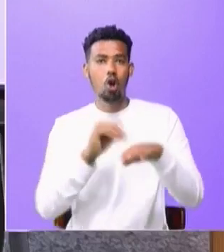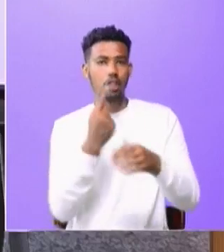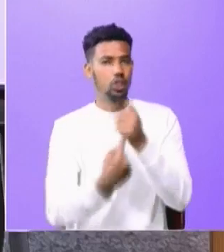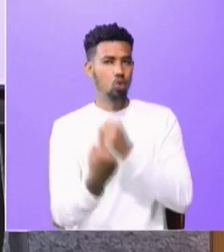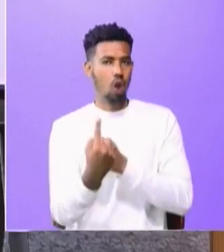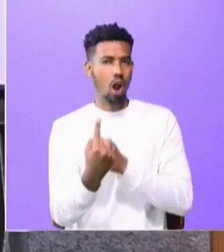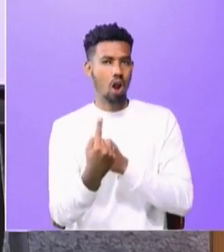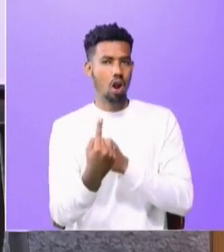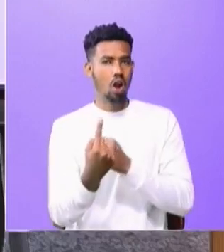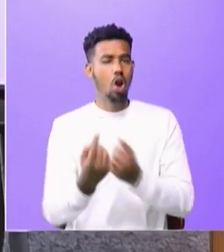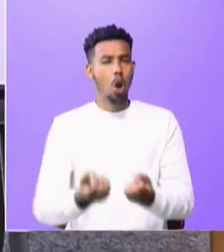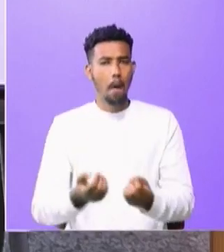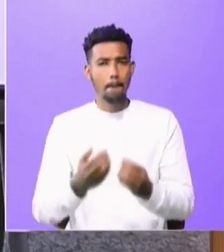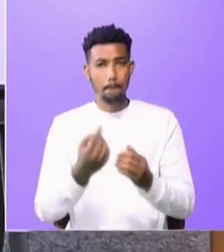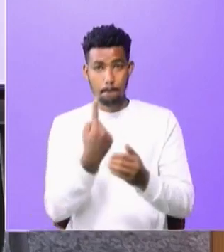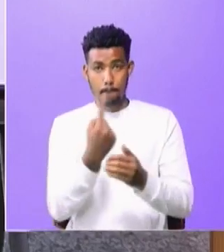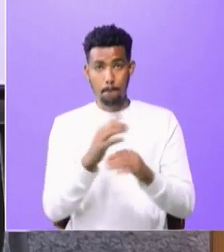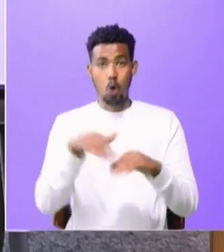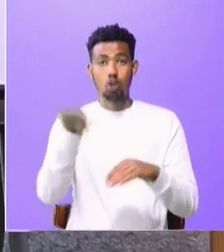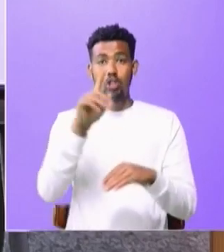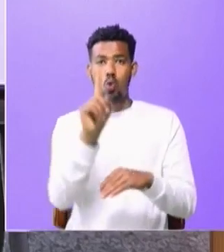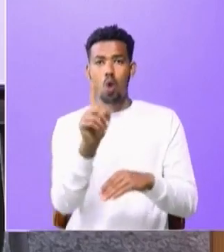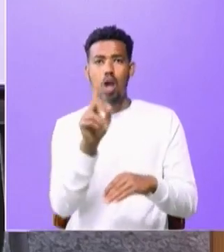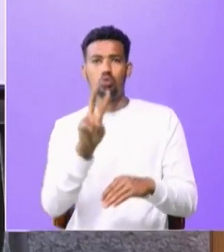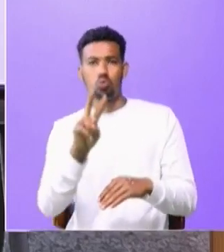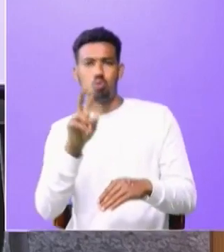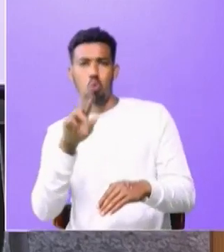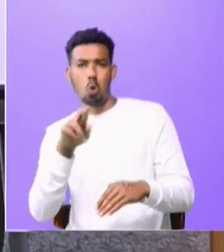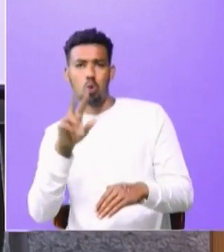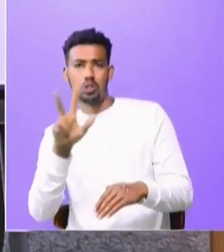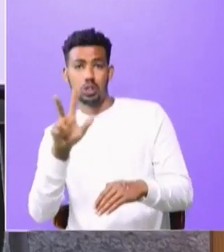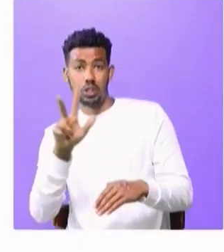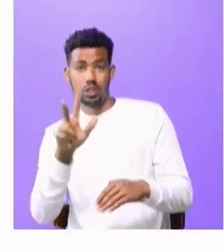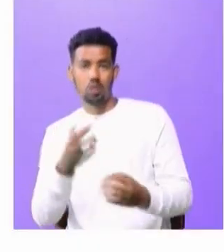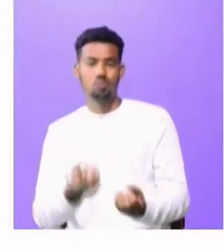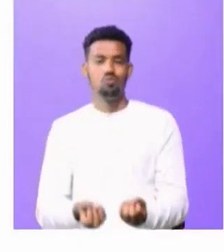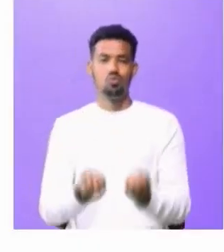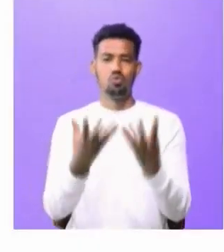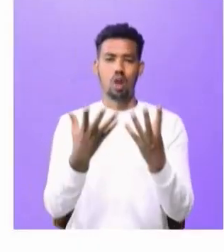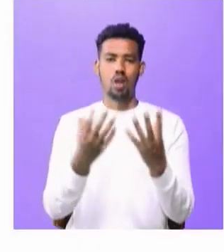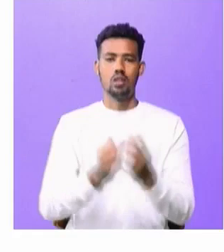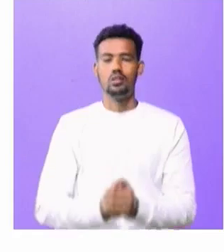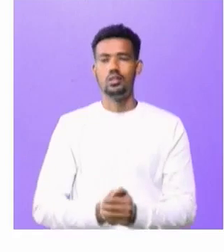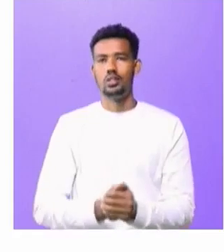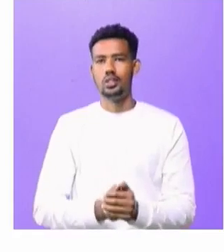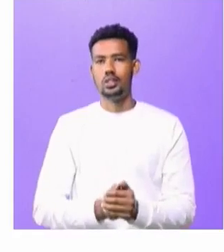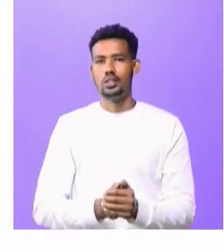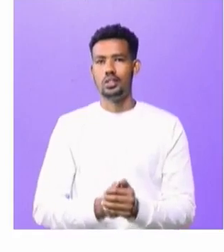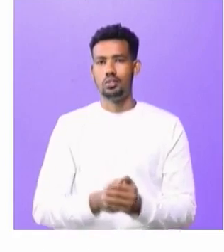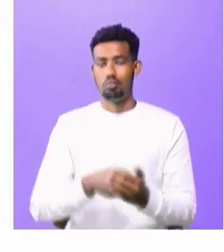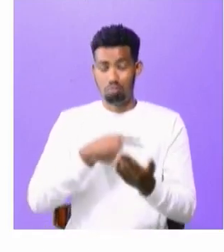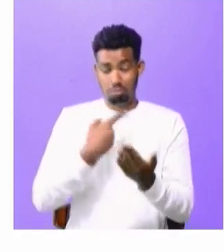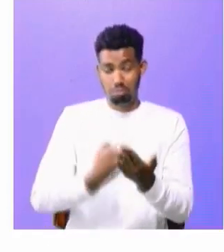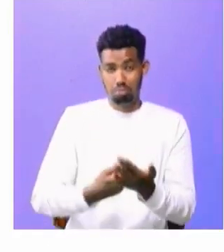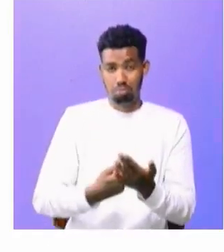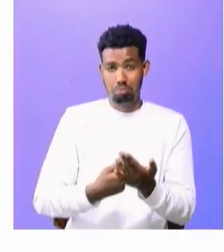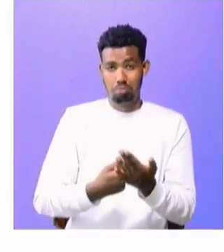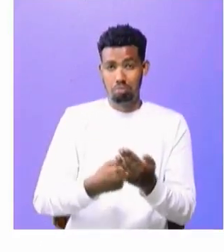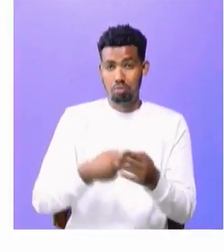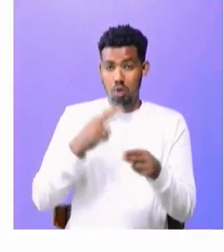singular. More than one, two, or three, it's called plural. So here, there is a